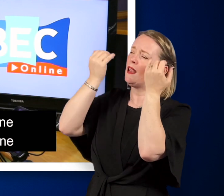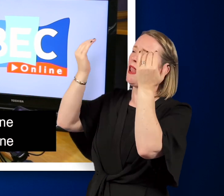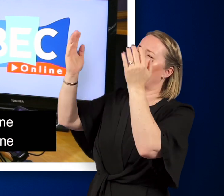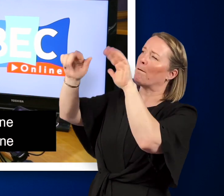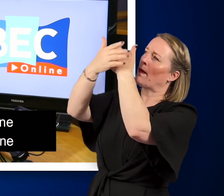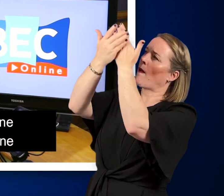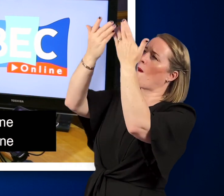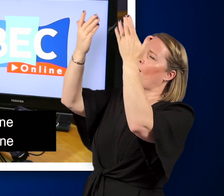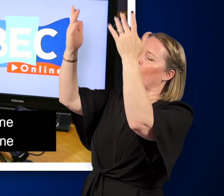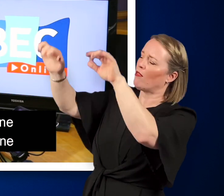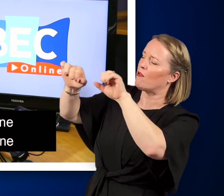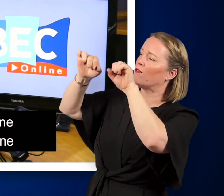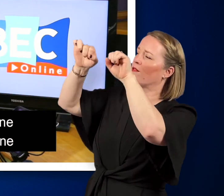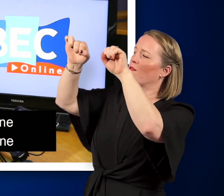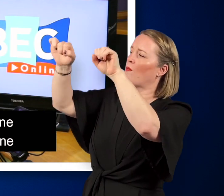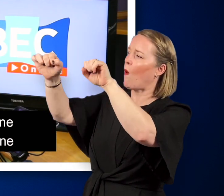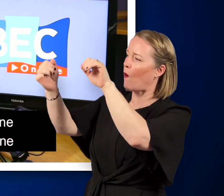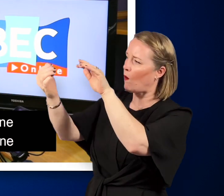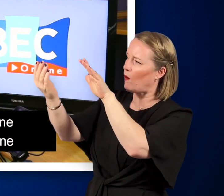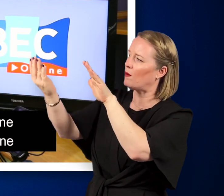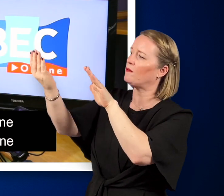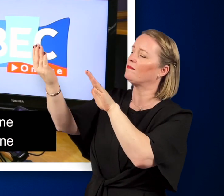the Lamb upon the